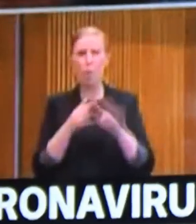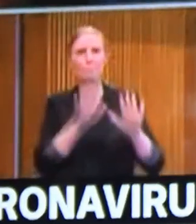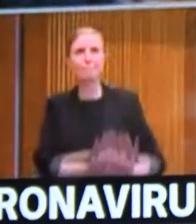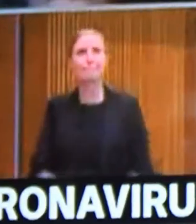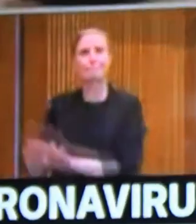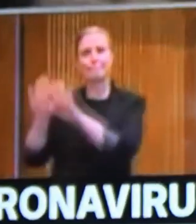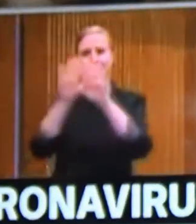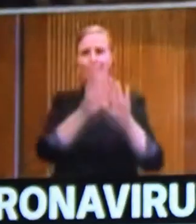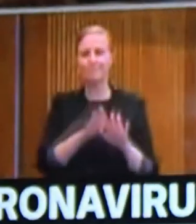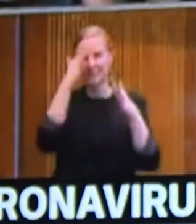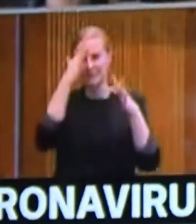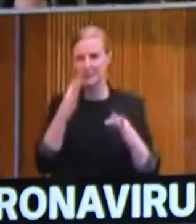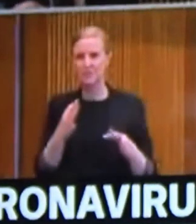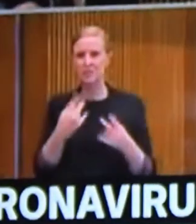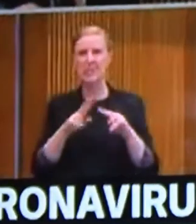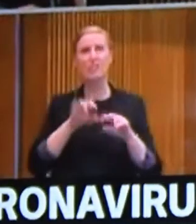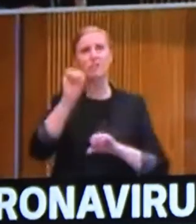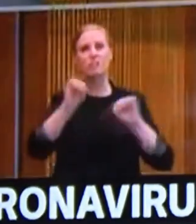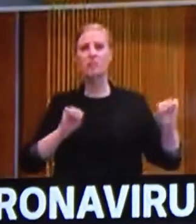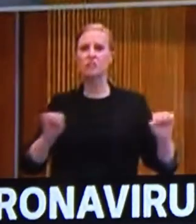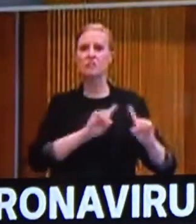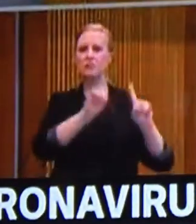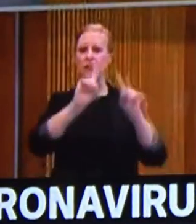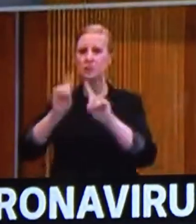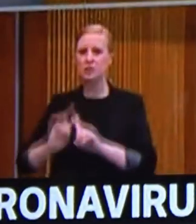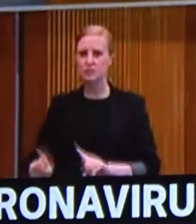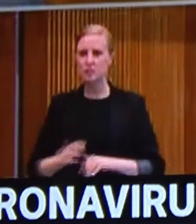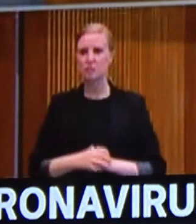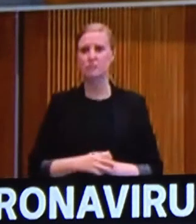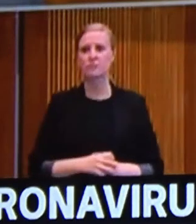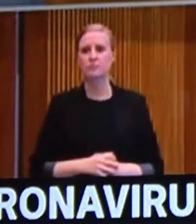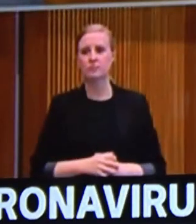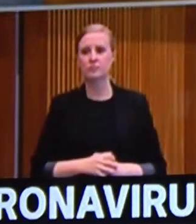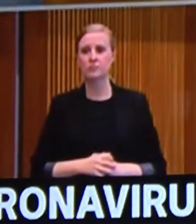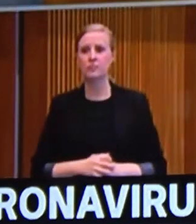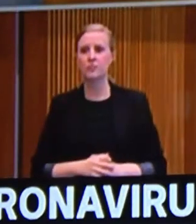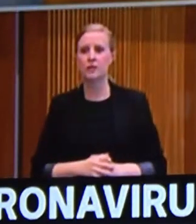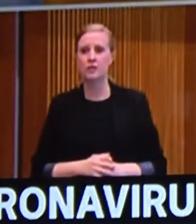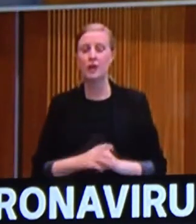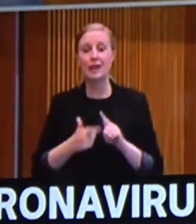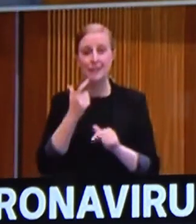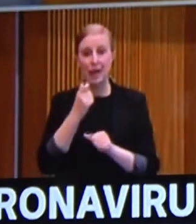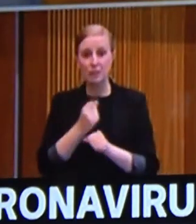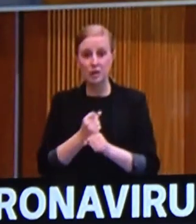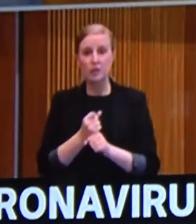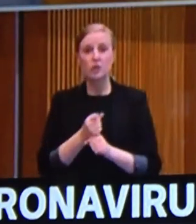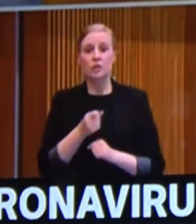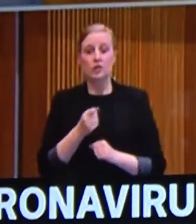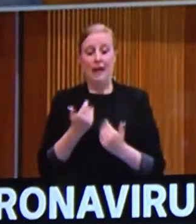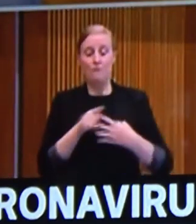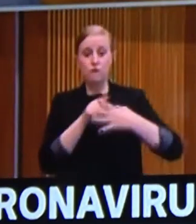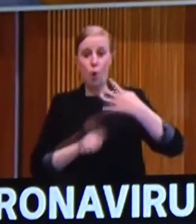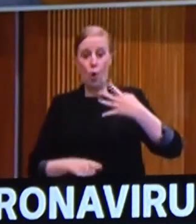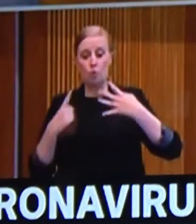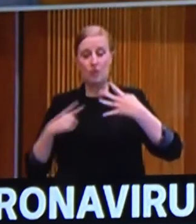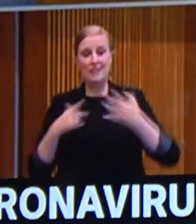but states want to divert? And to give you an early example, with the enforcement of the reasons for leaving the house, New South Wales Police have